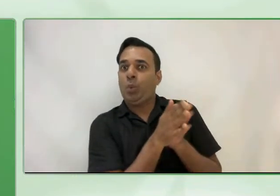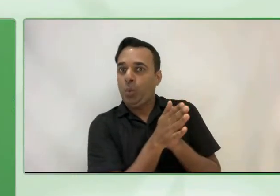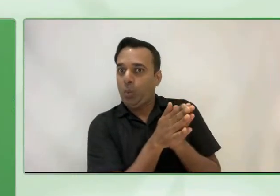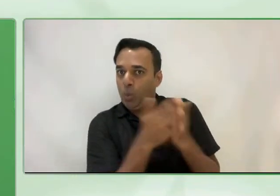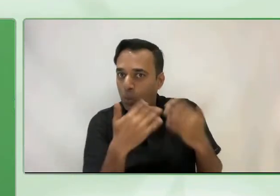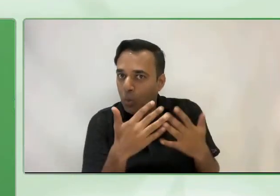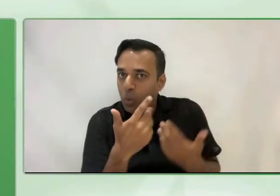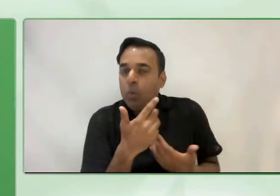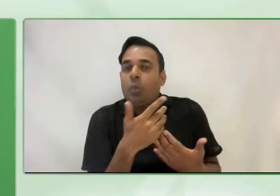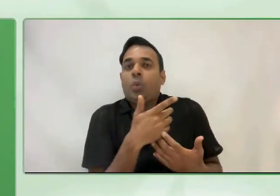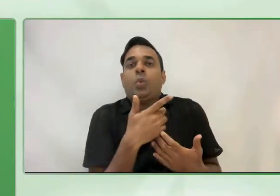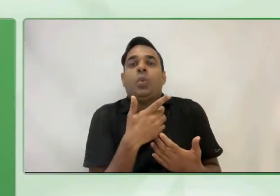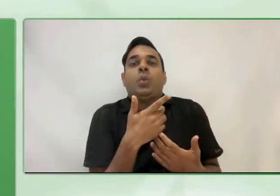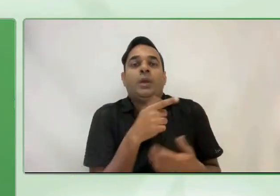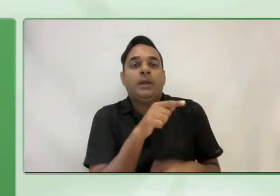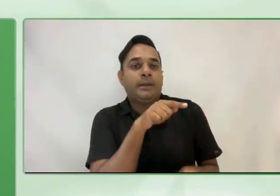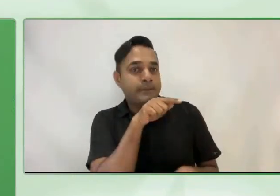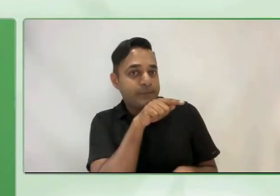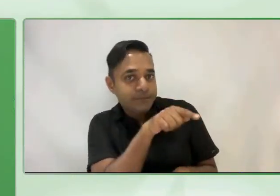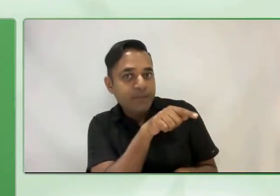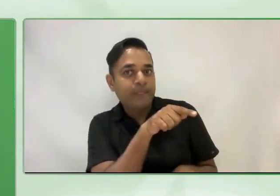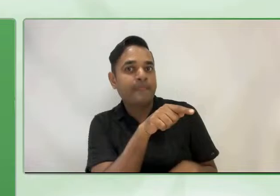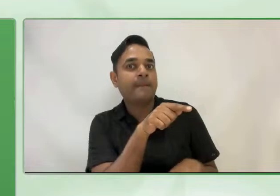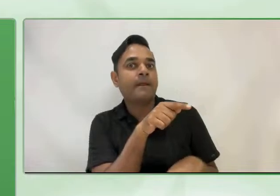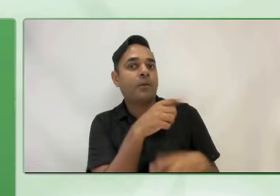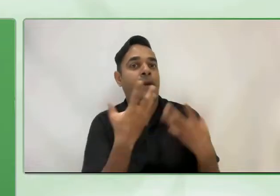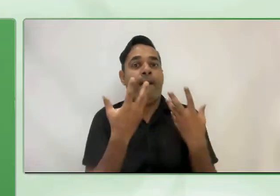with neurodivergence,